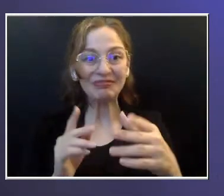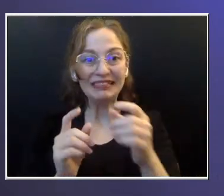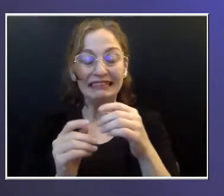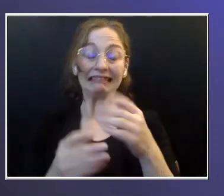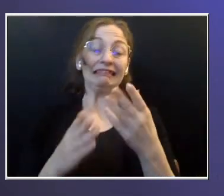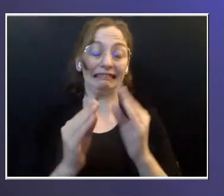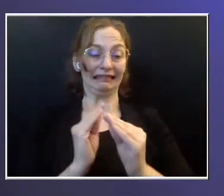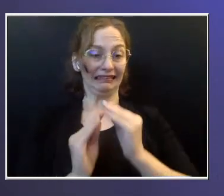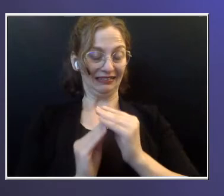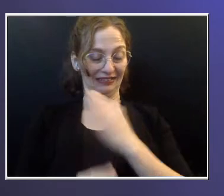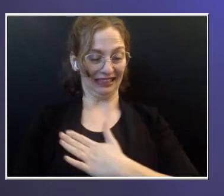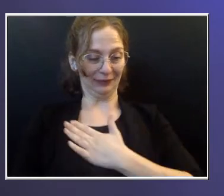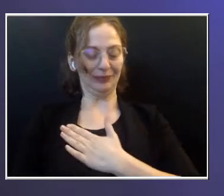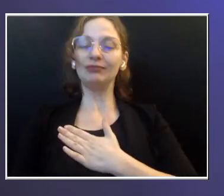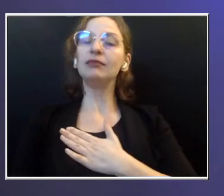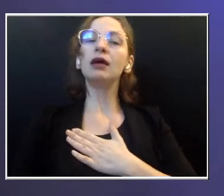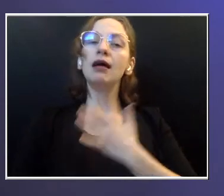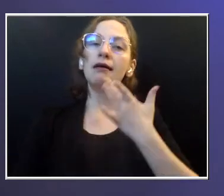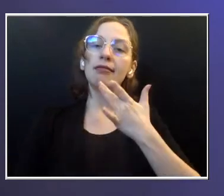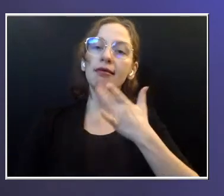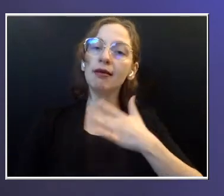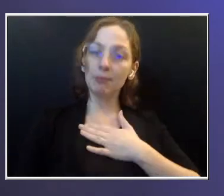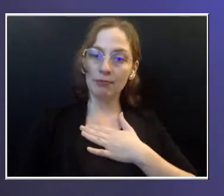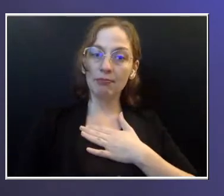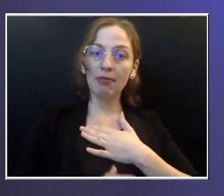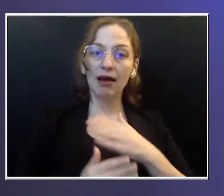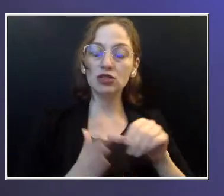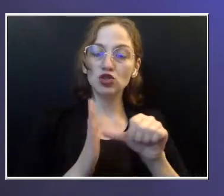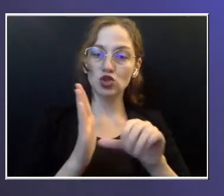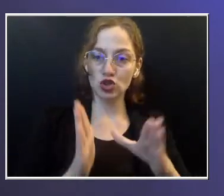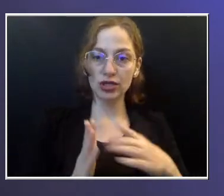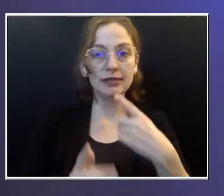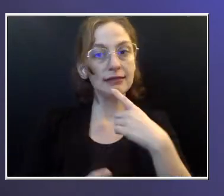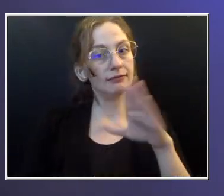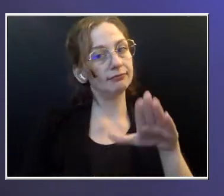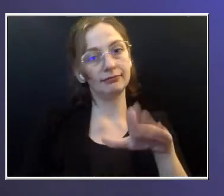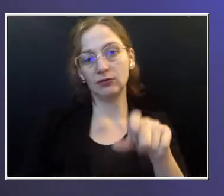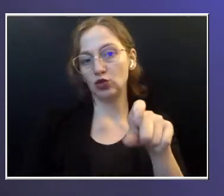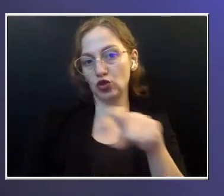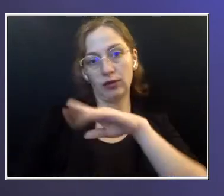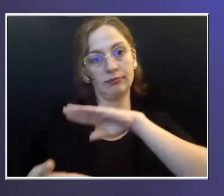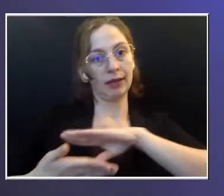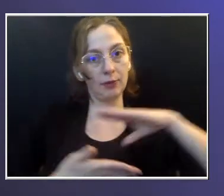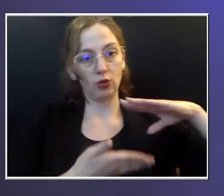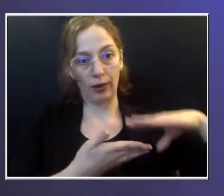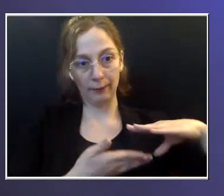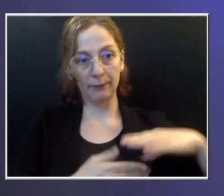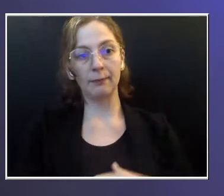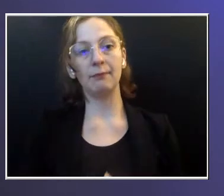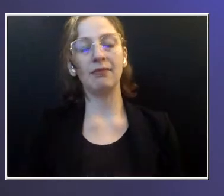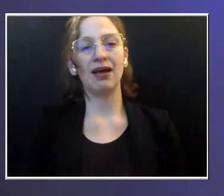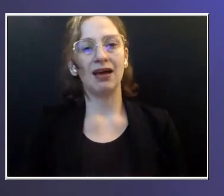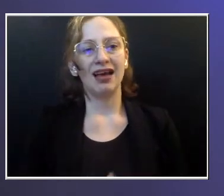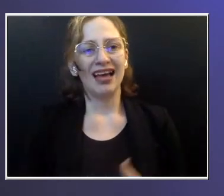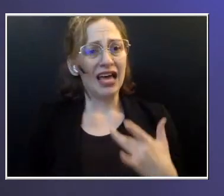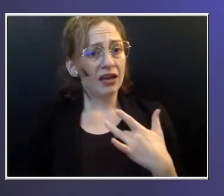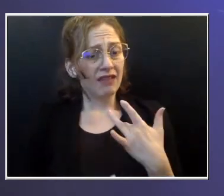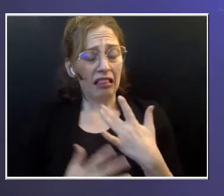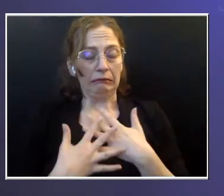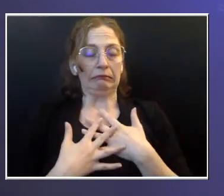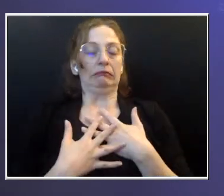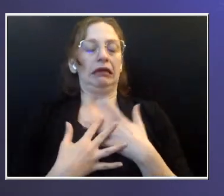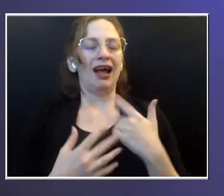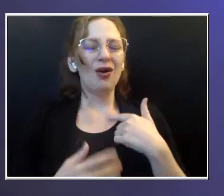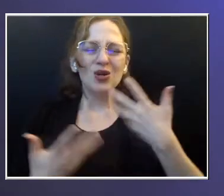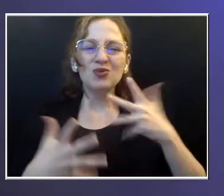met with insisted that I have a mammogram, which was a lot for me because I was only 37, and so I wasn't at the age of 40 where I